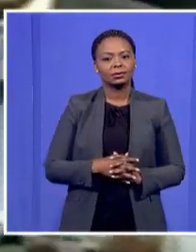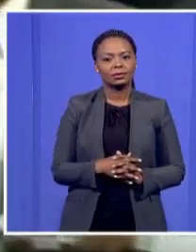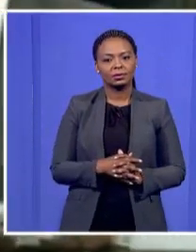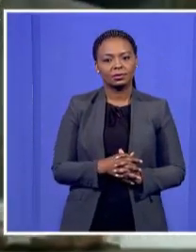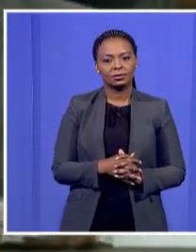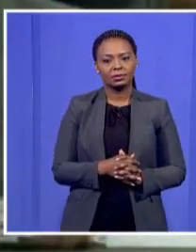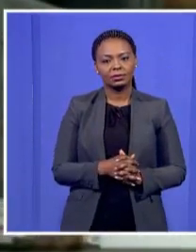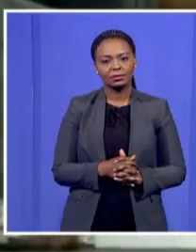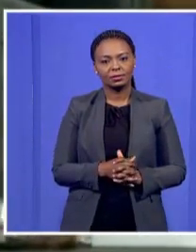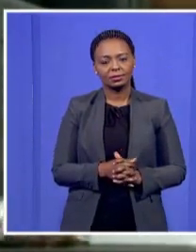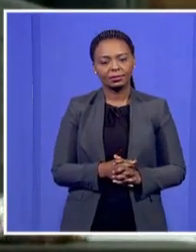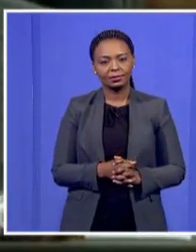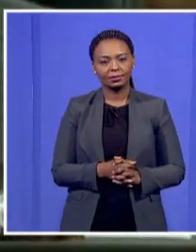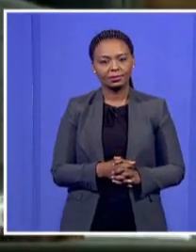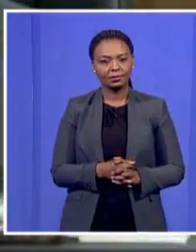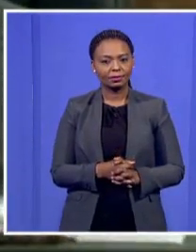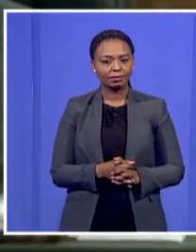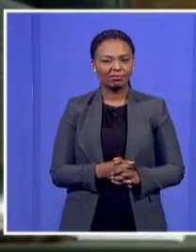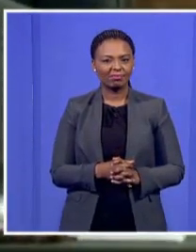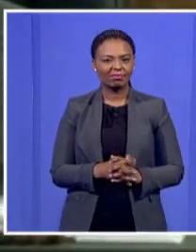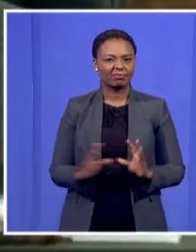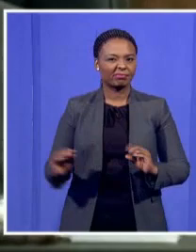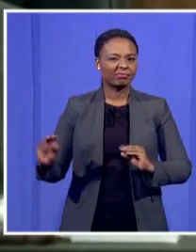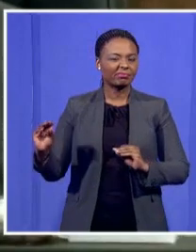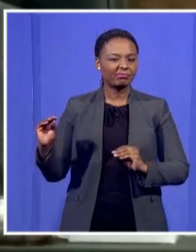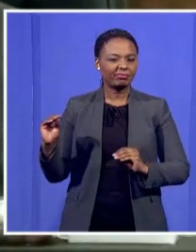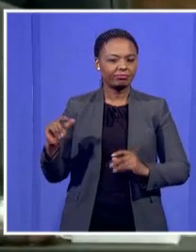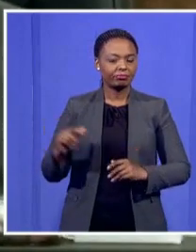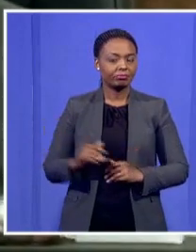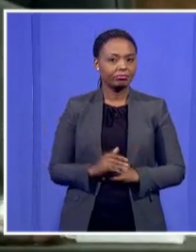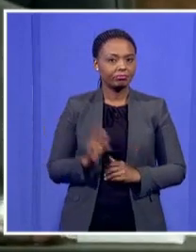speech. Importantly, the Minister spoke about the business